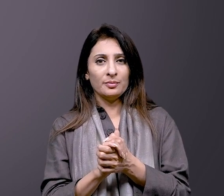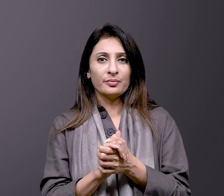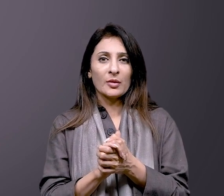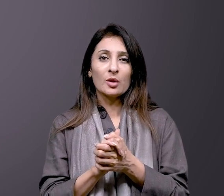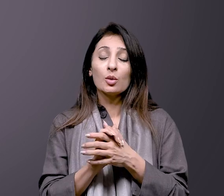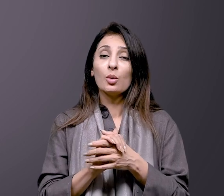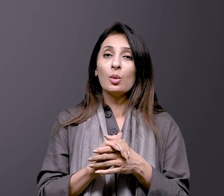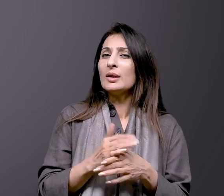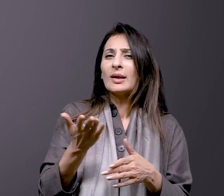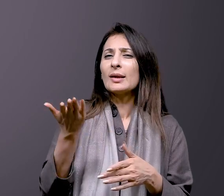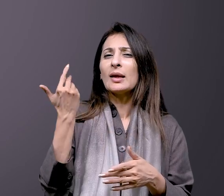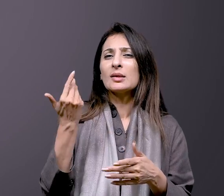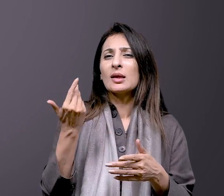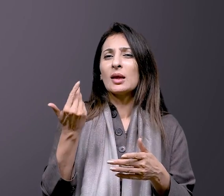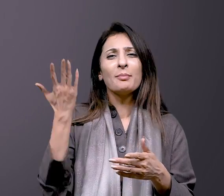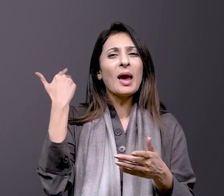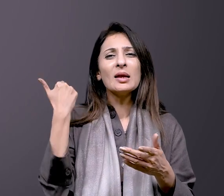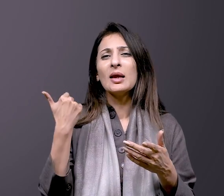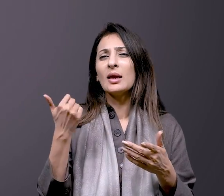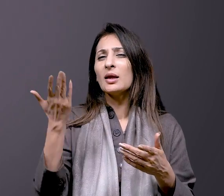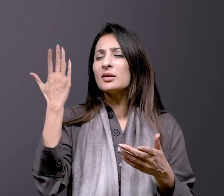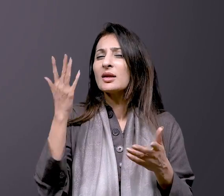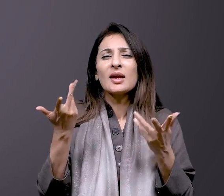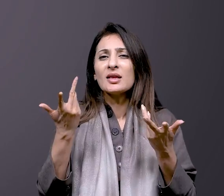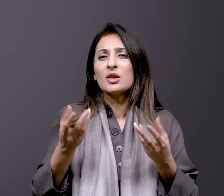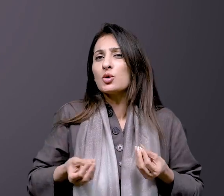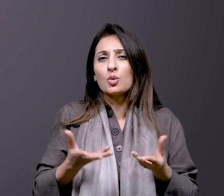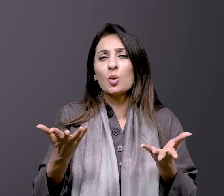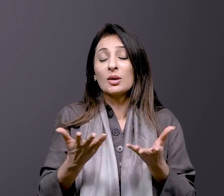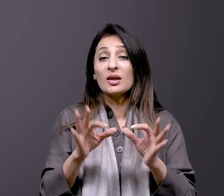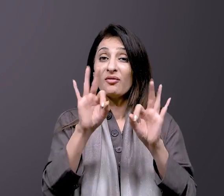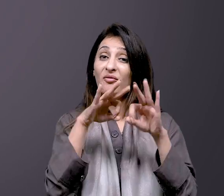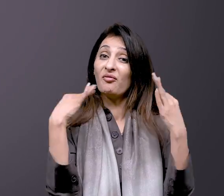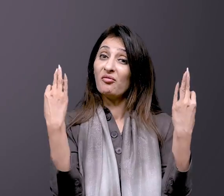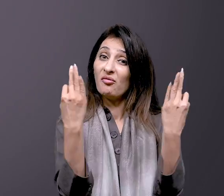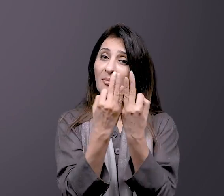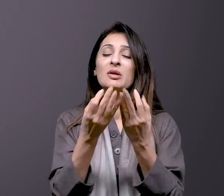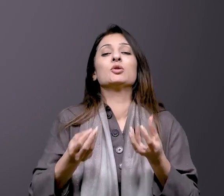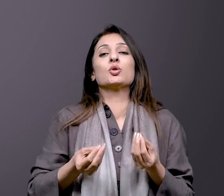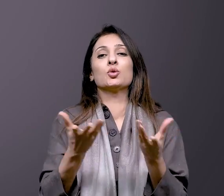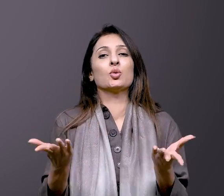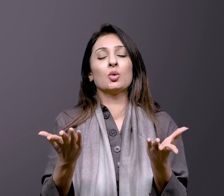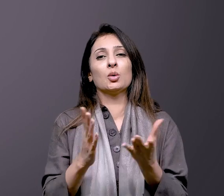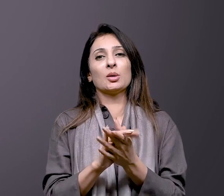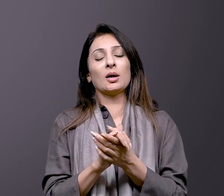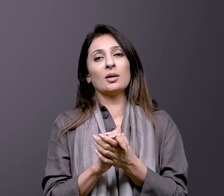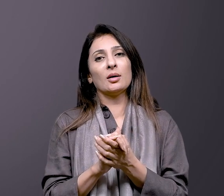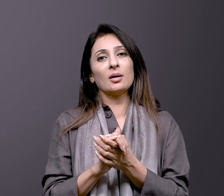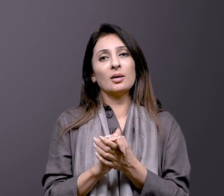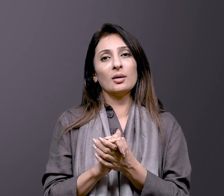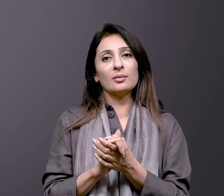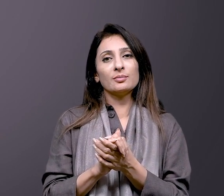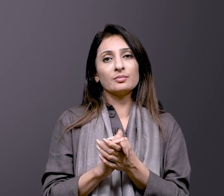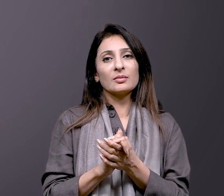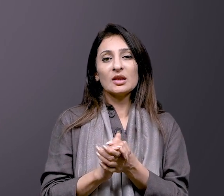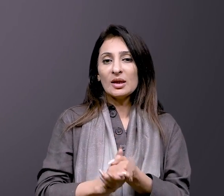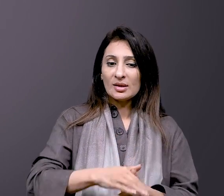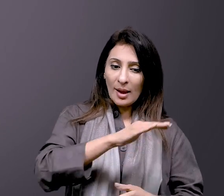deeper into the family system. By that I mean, as children always do, they go